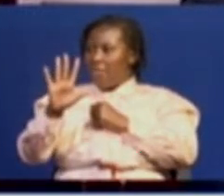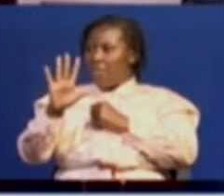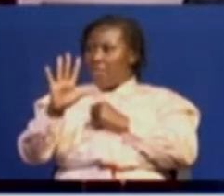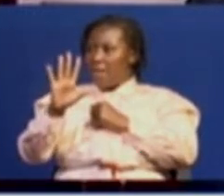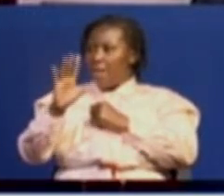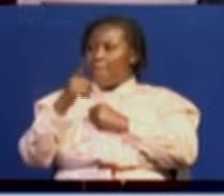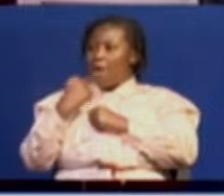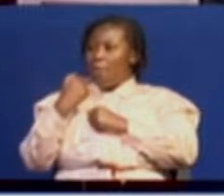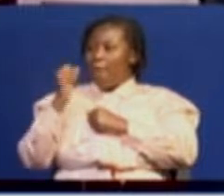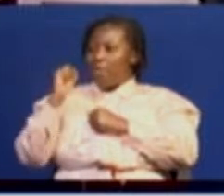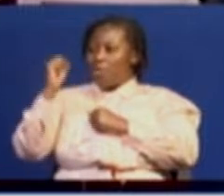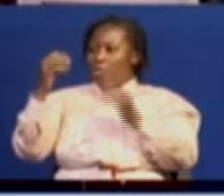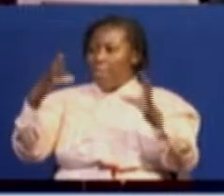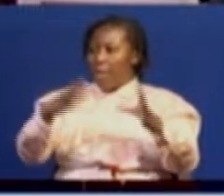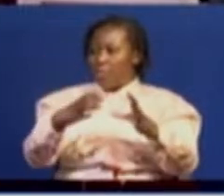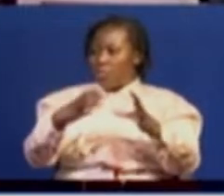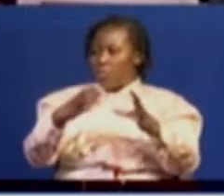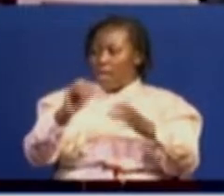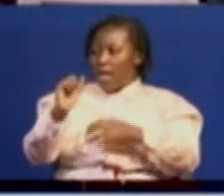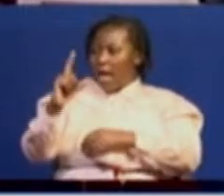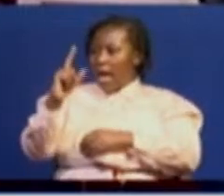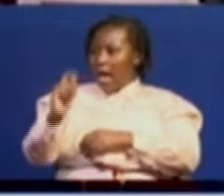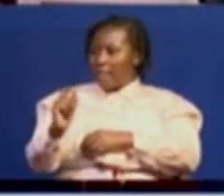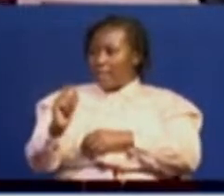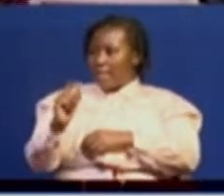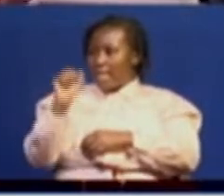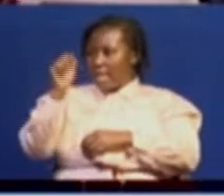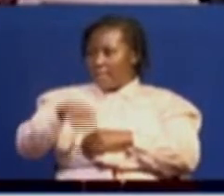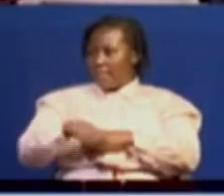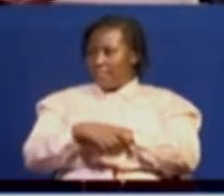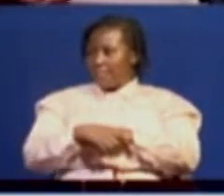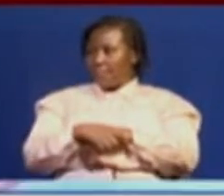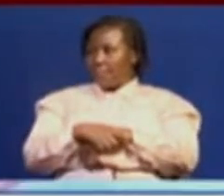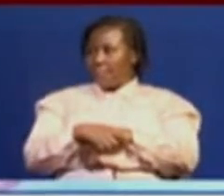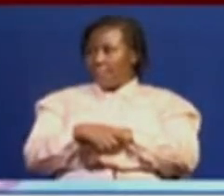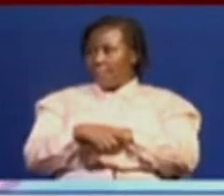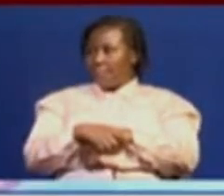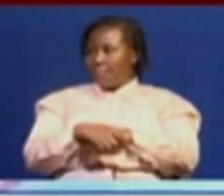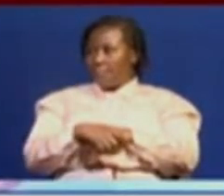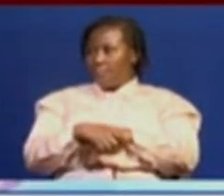5805 by the Political Parties Act. Yes. Yes.